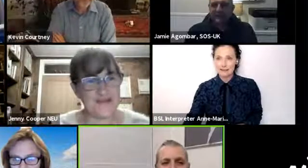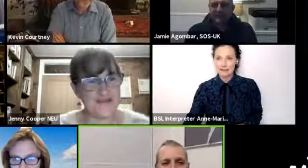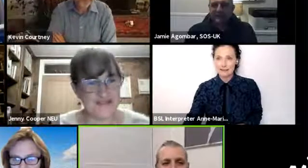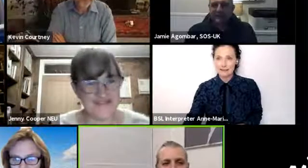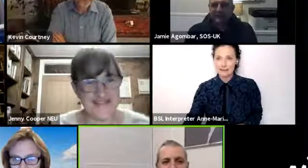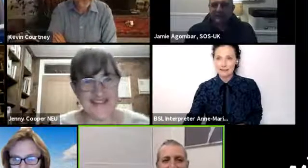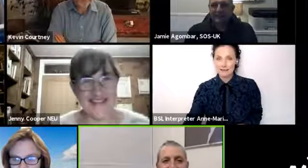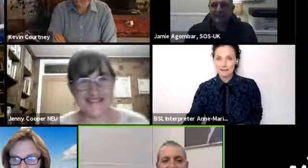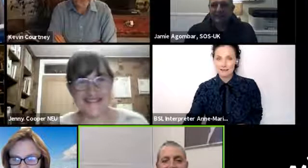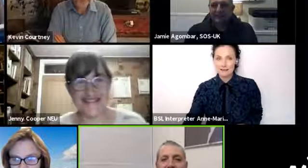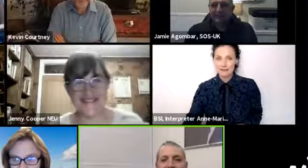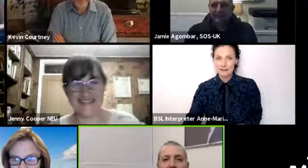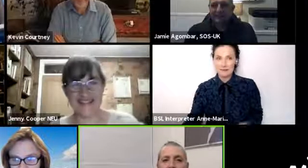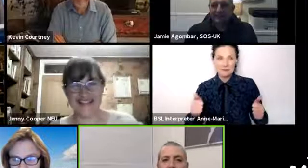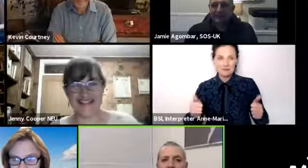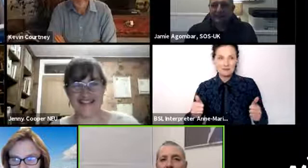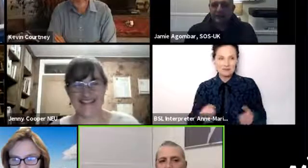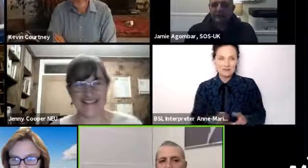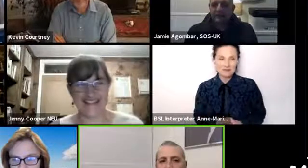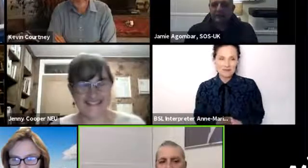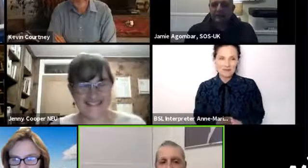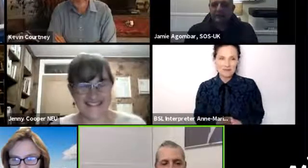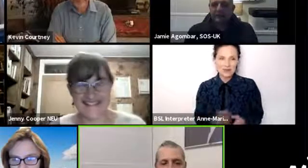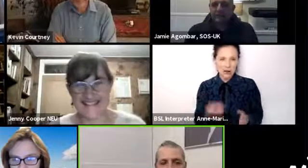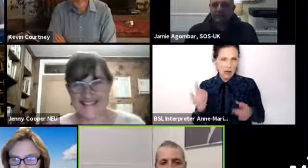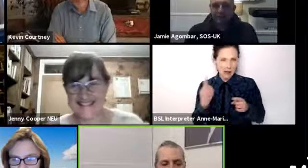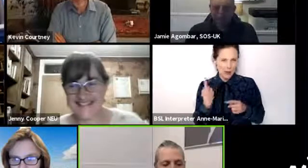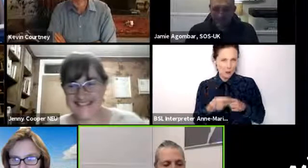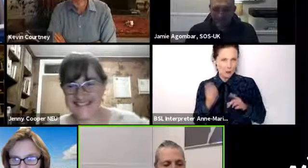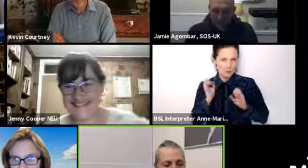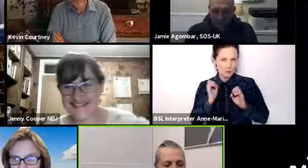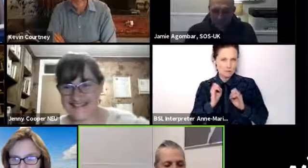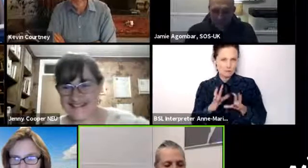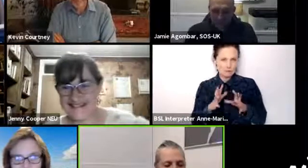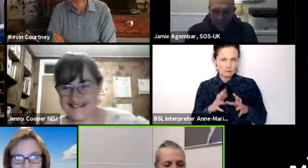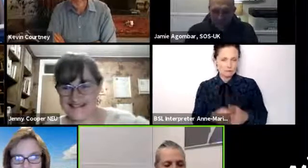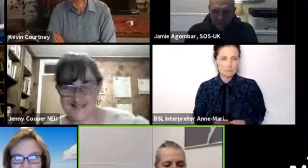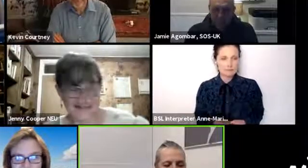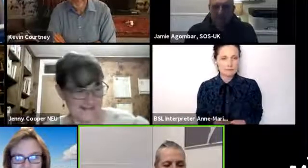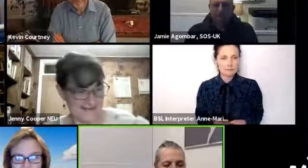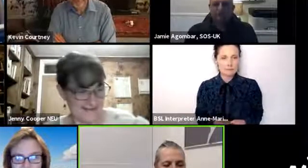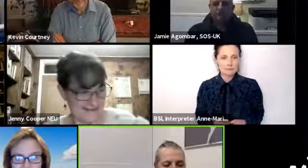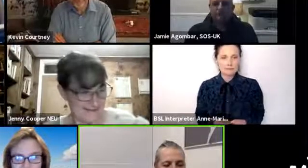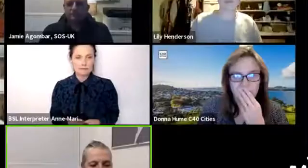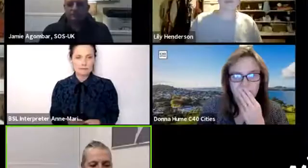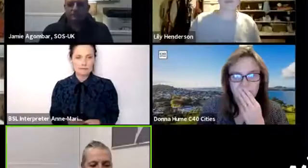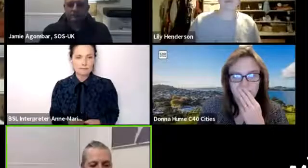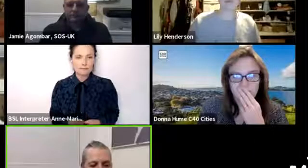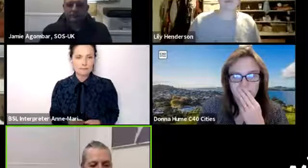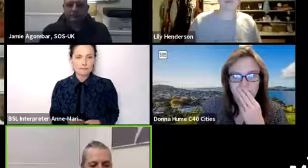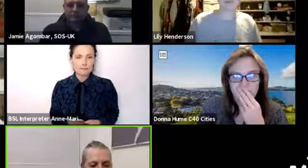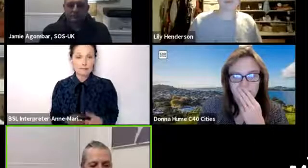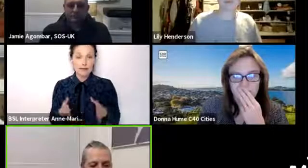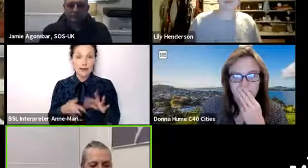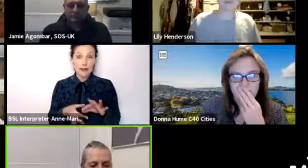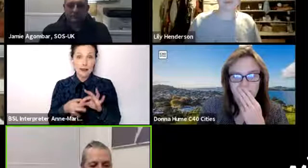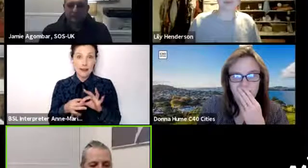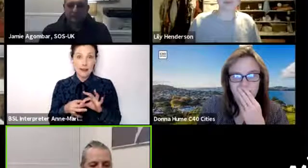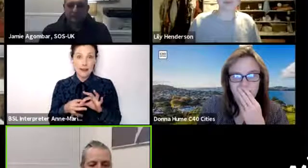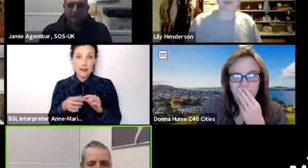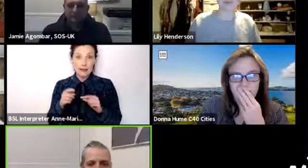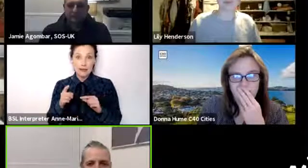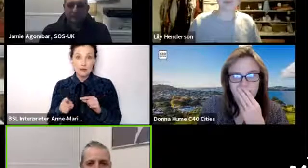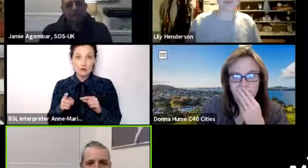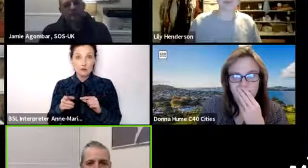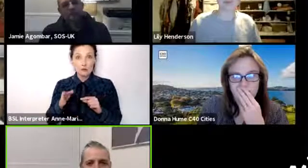Thank you. Just very quickly on on this issue, and following on sort of brief from what